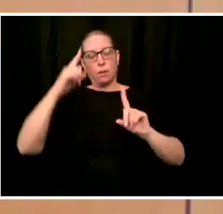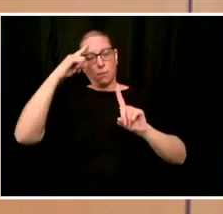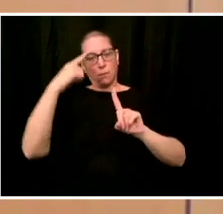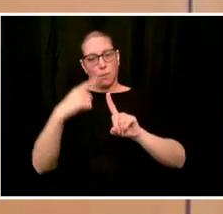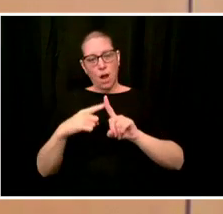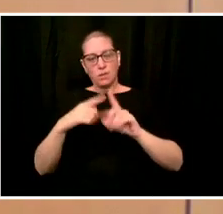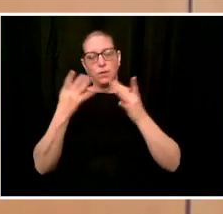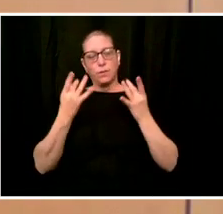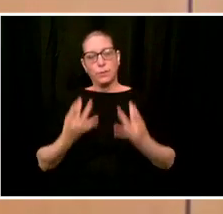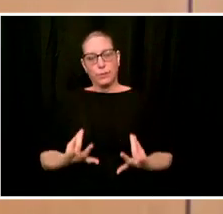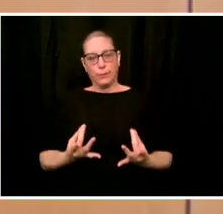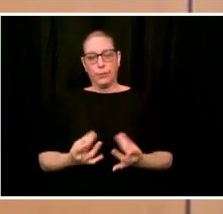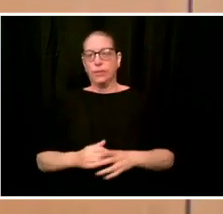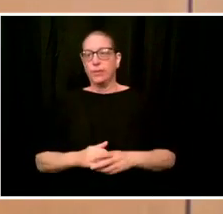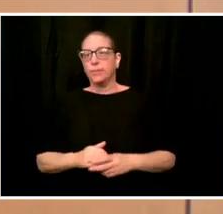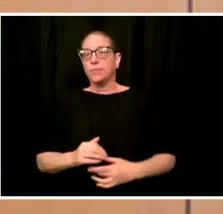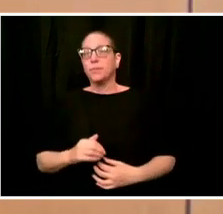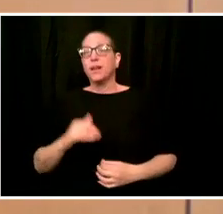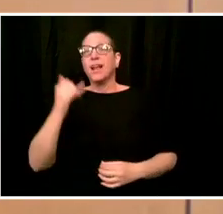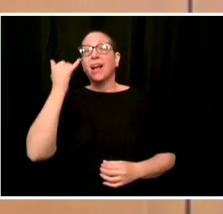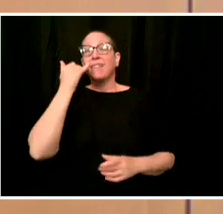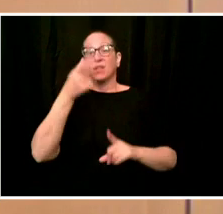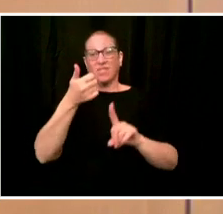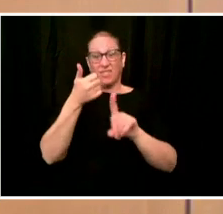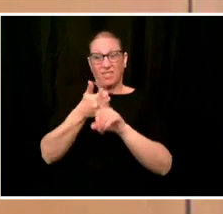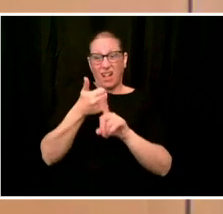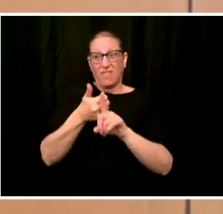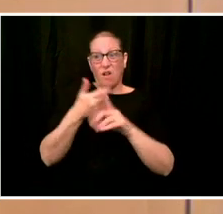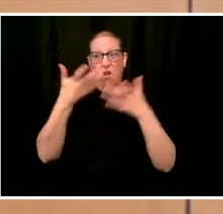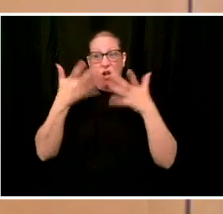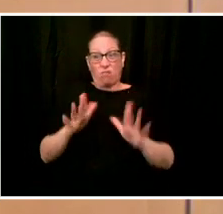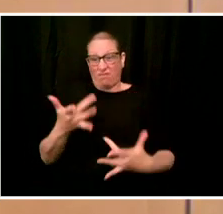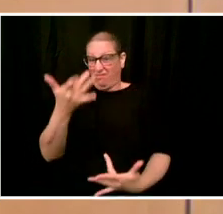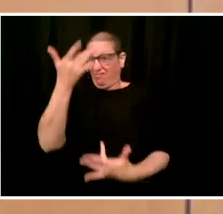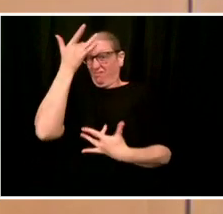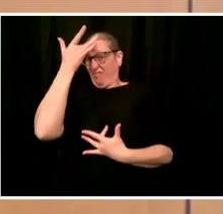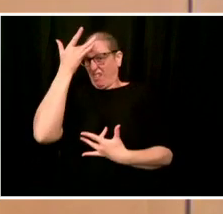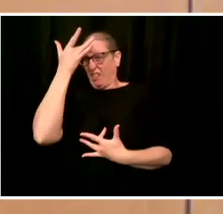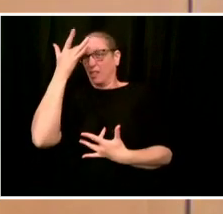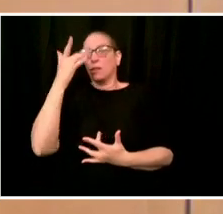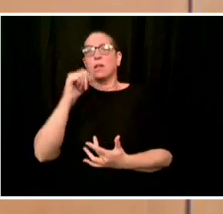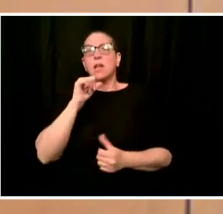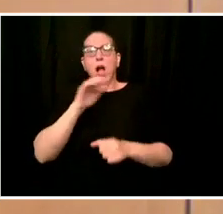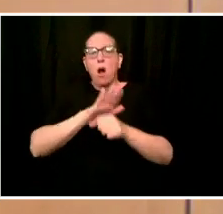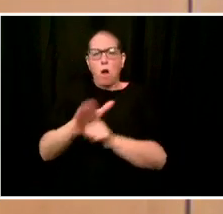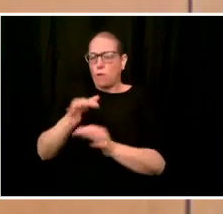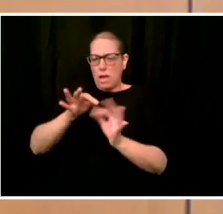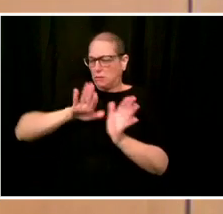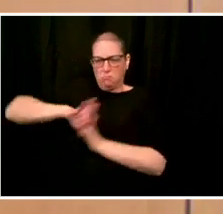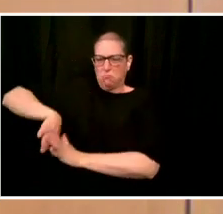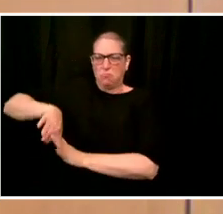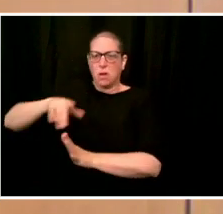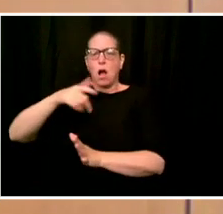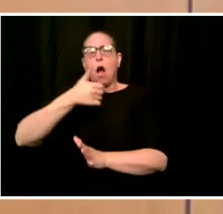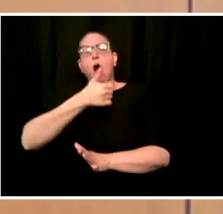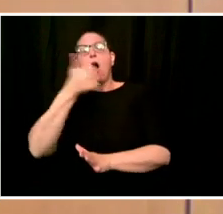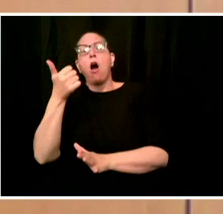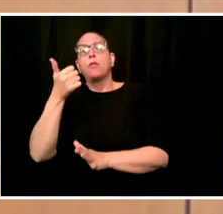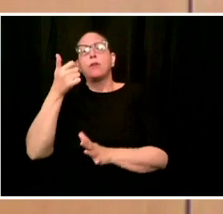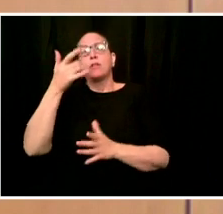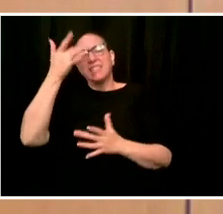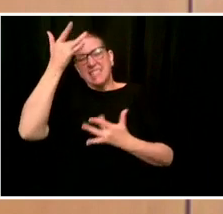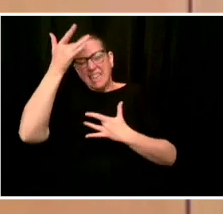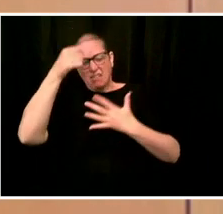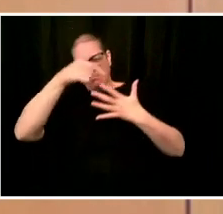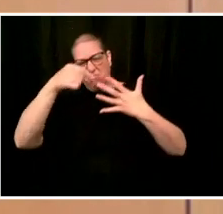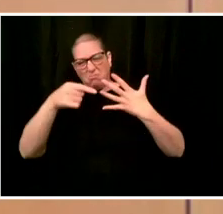And so there may also be situations where, for example, you know, we've been using the example of people dying from heart attacks.